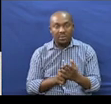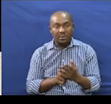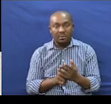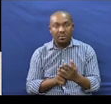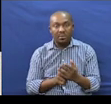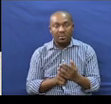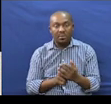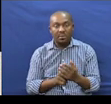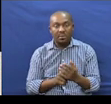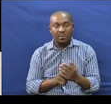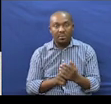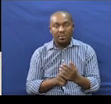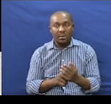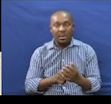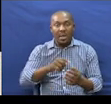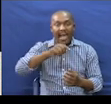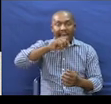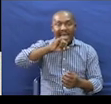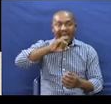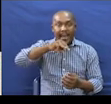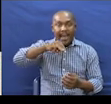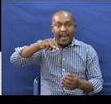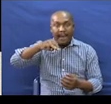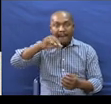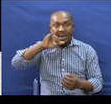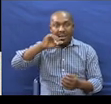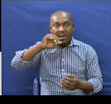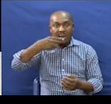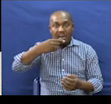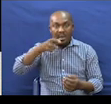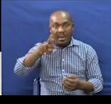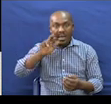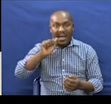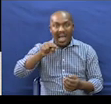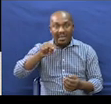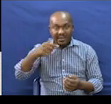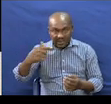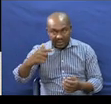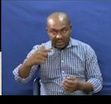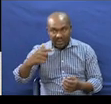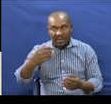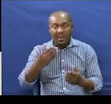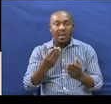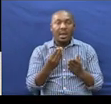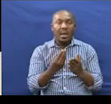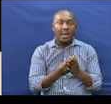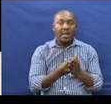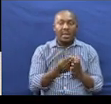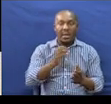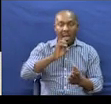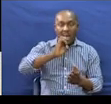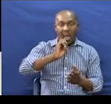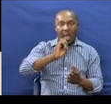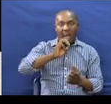and emigrants. Very important. Very important, these two